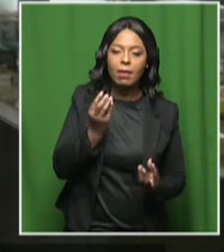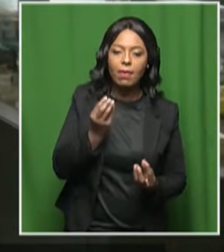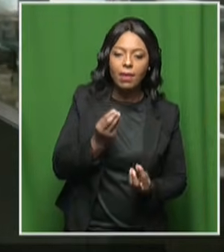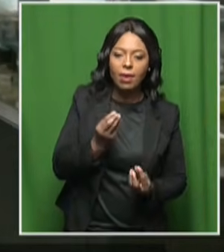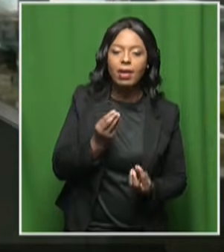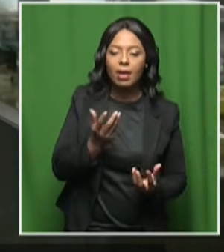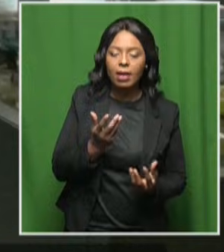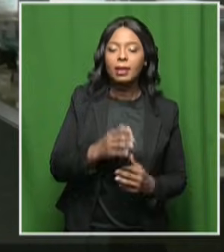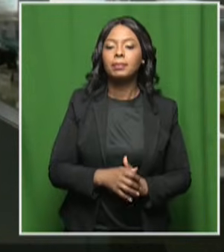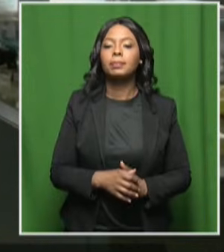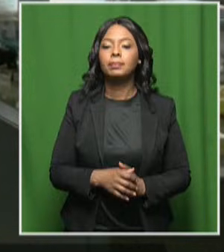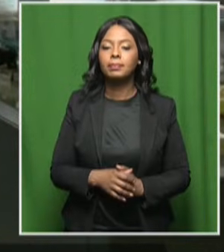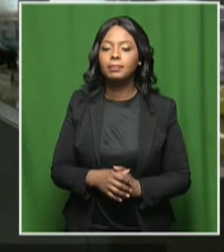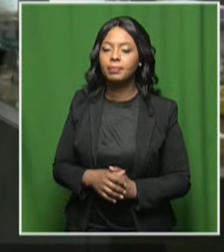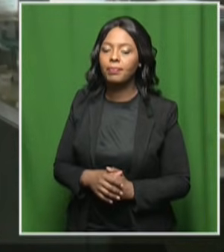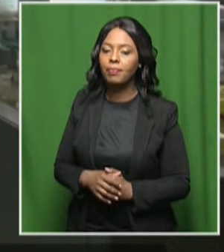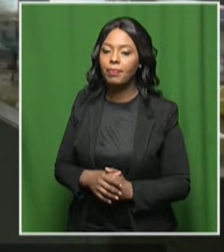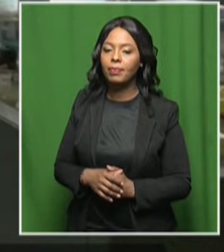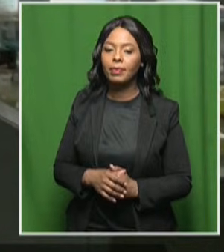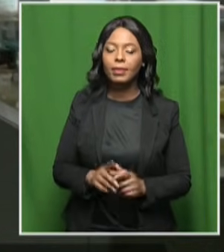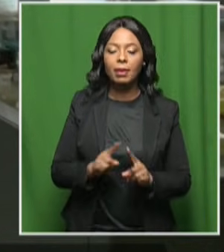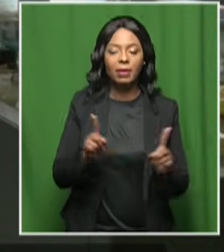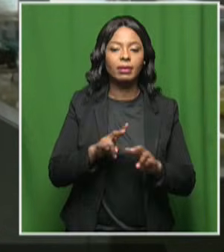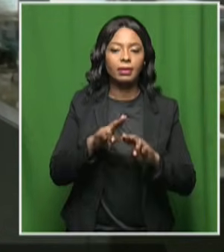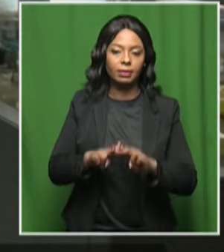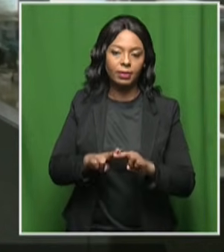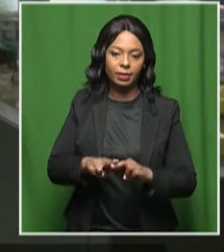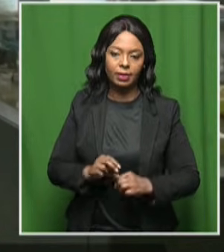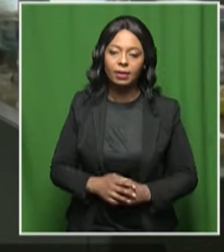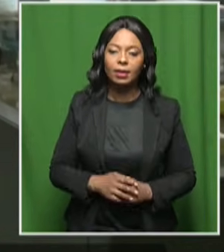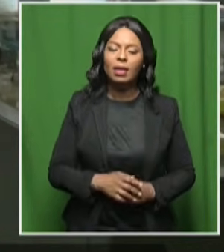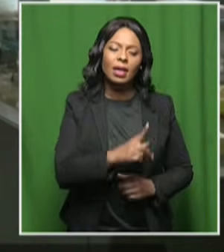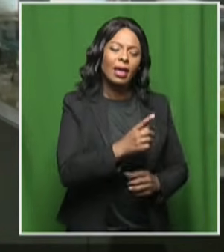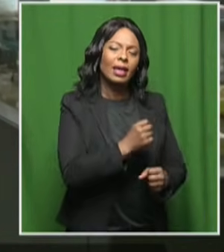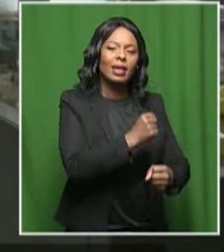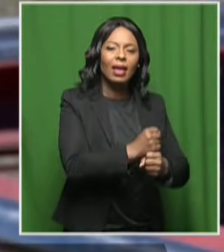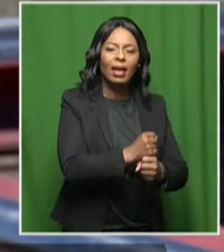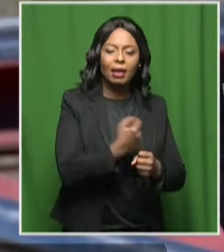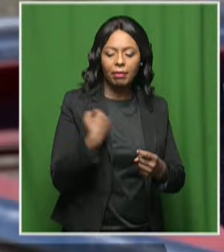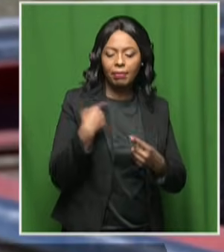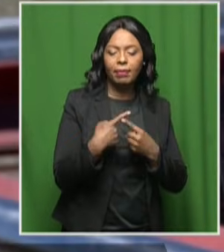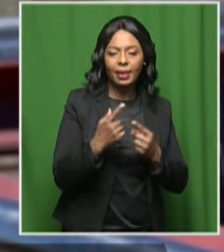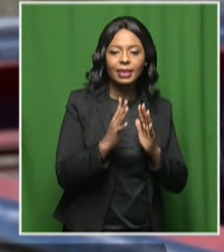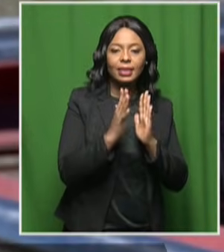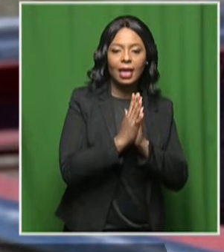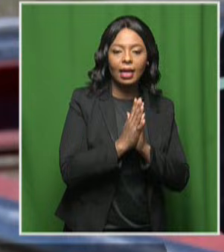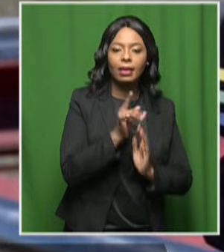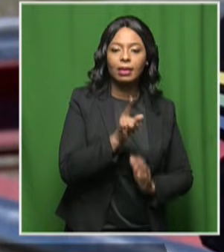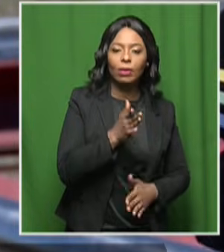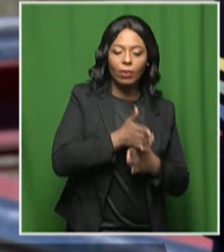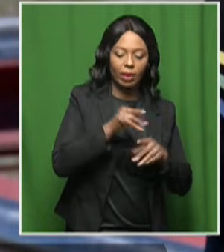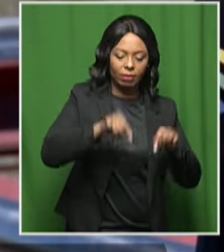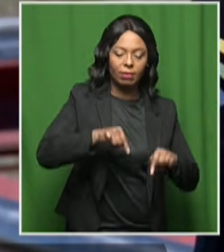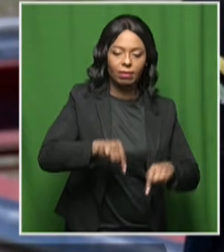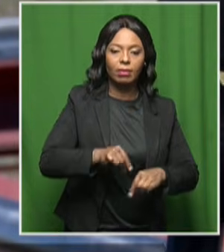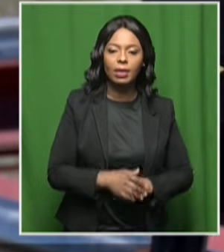you've hosted here in your 10 years here at the Big Hole.